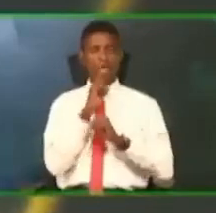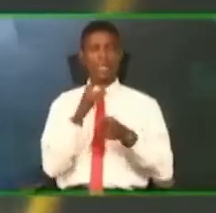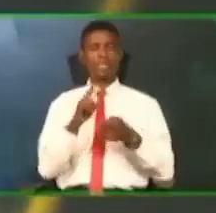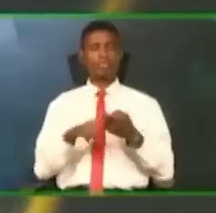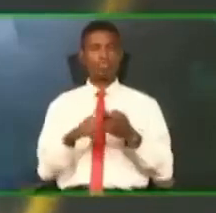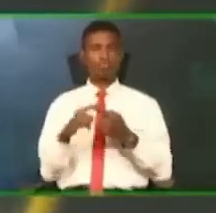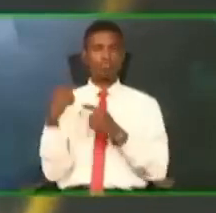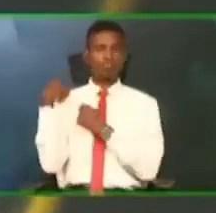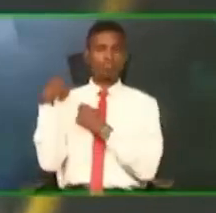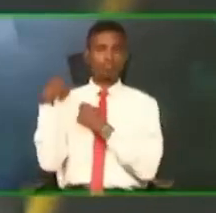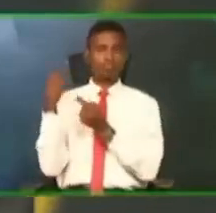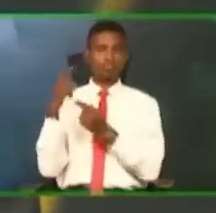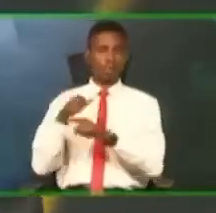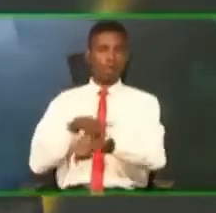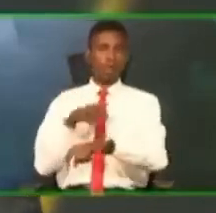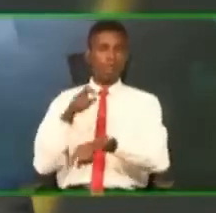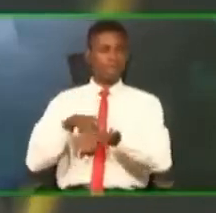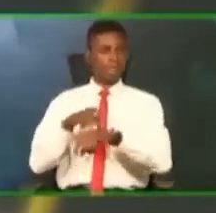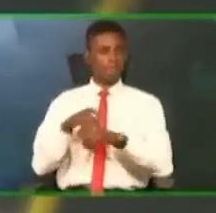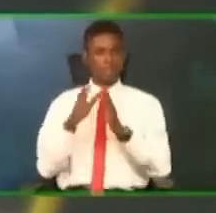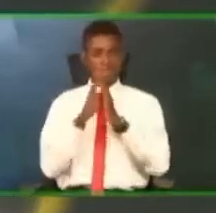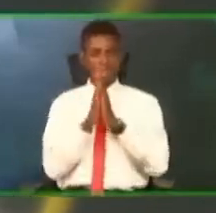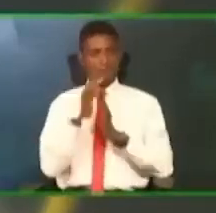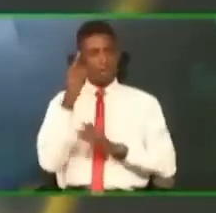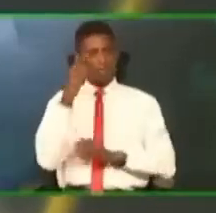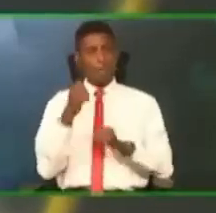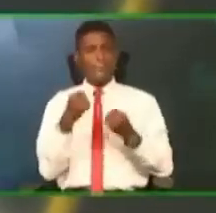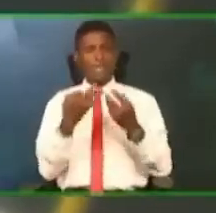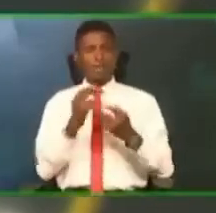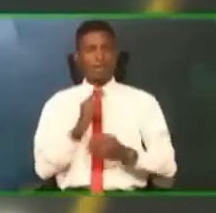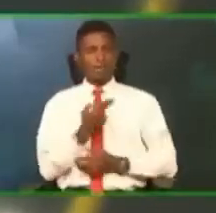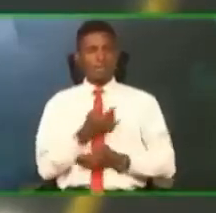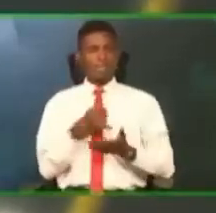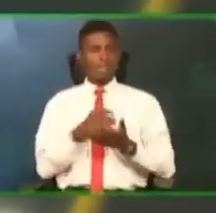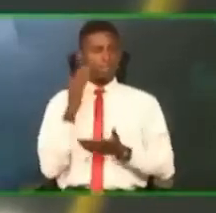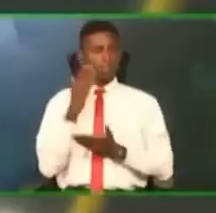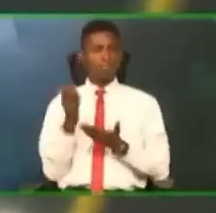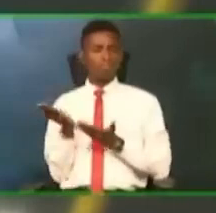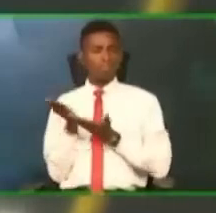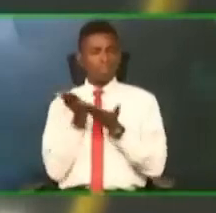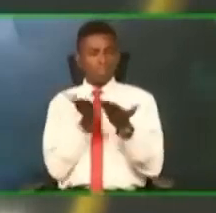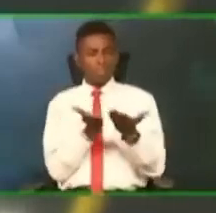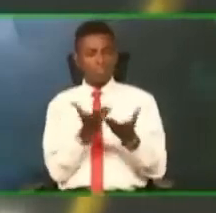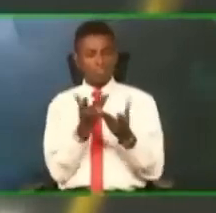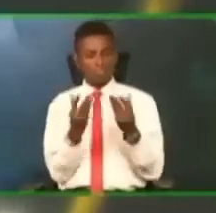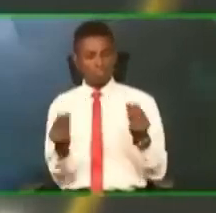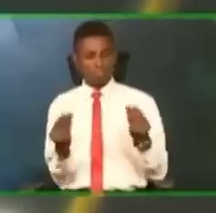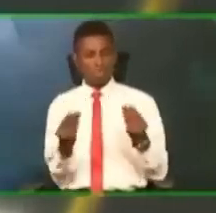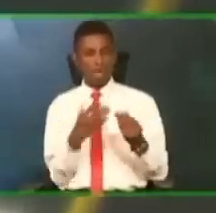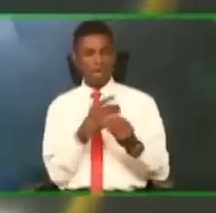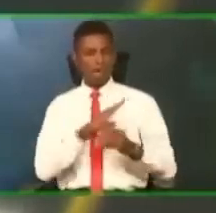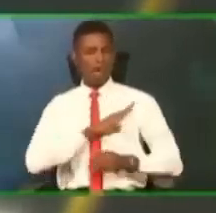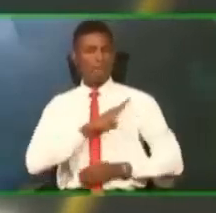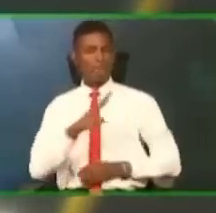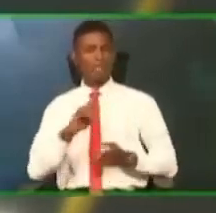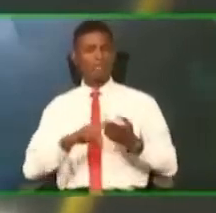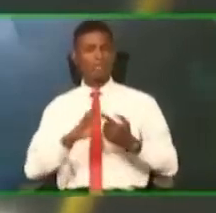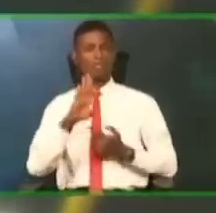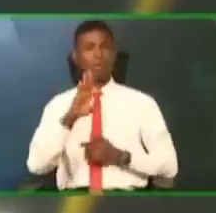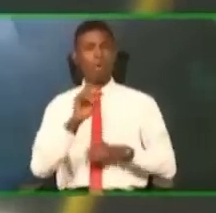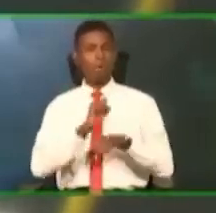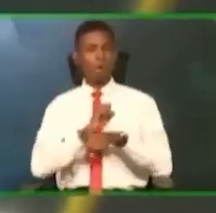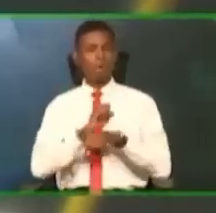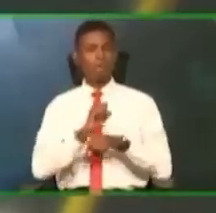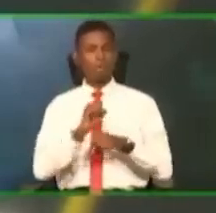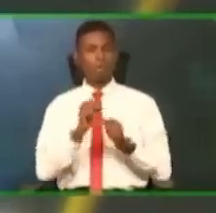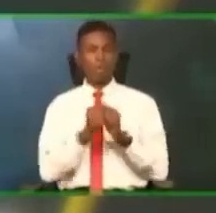prayers. For many of us, this will bring perspective and confidence to your walk with God. The